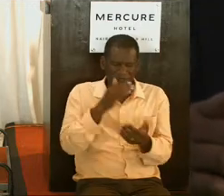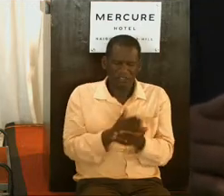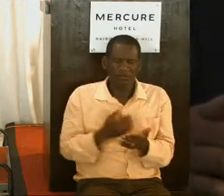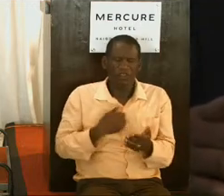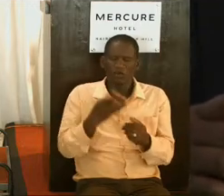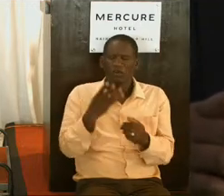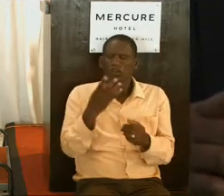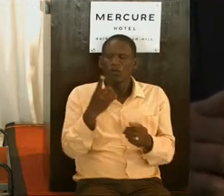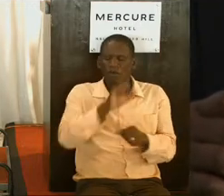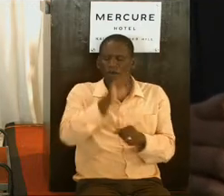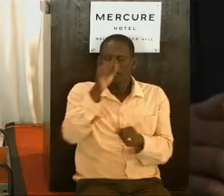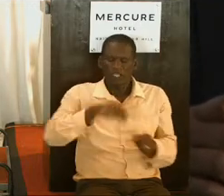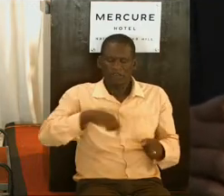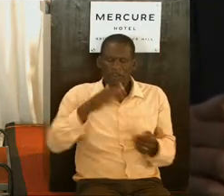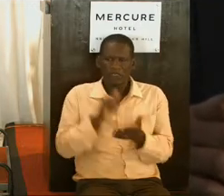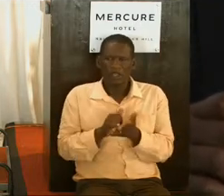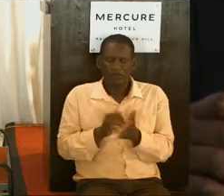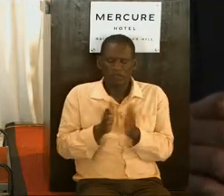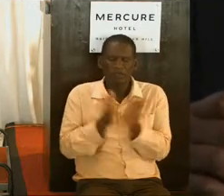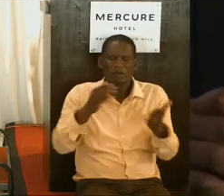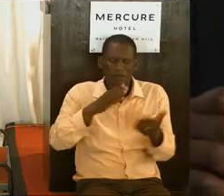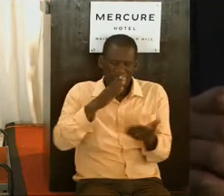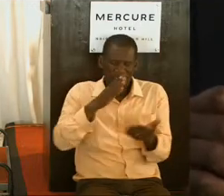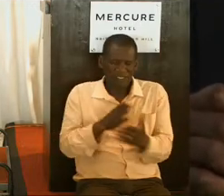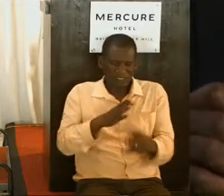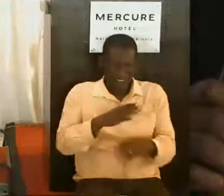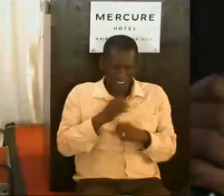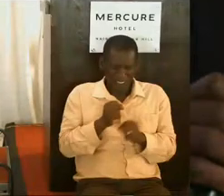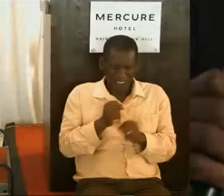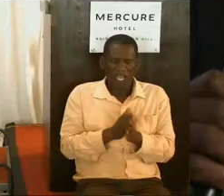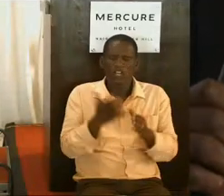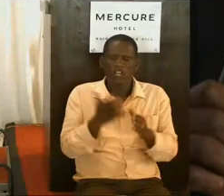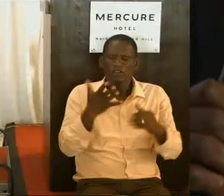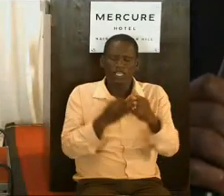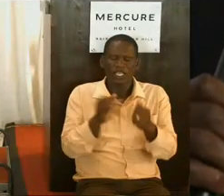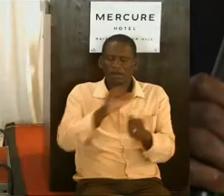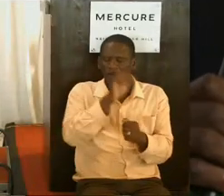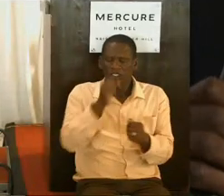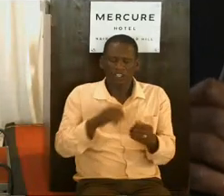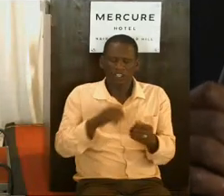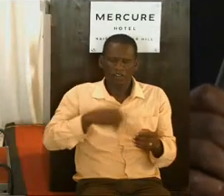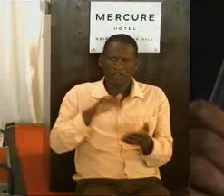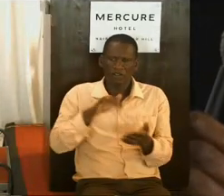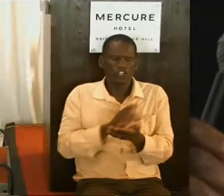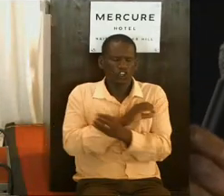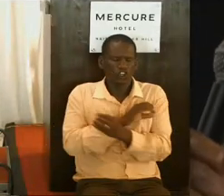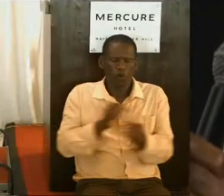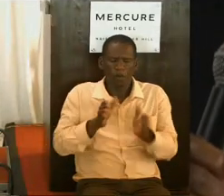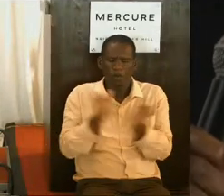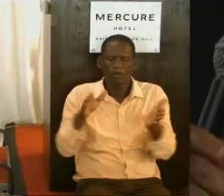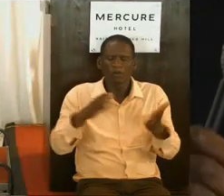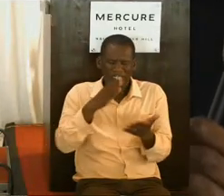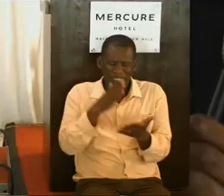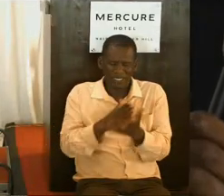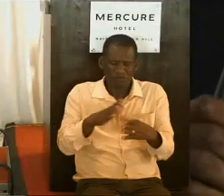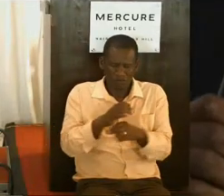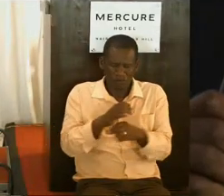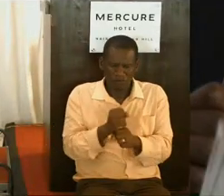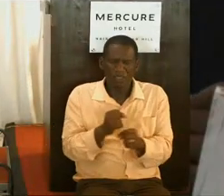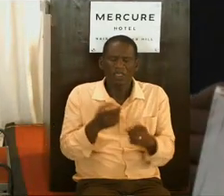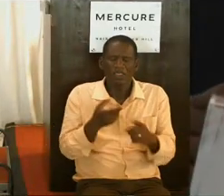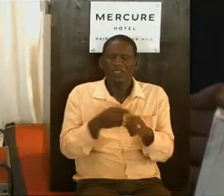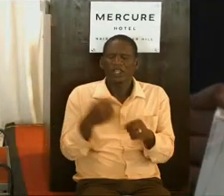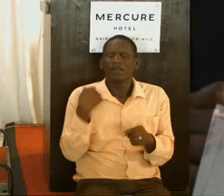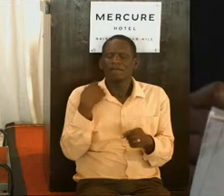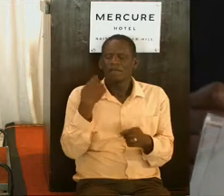41 percent who failed there is public trust and 58 felt there wasn't public trust and then